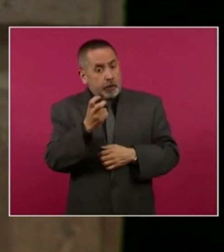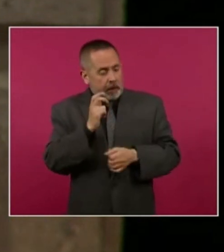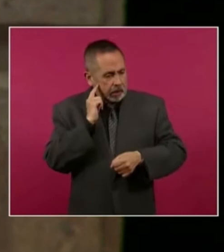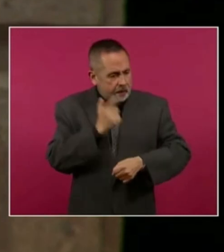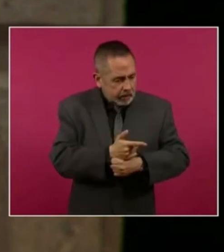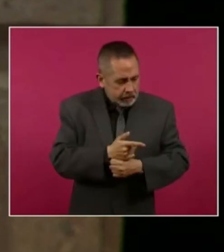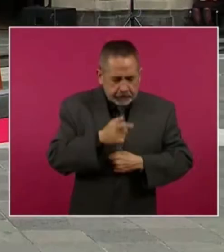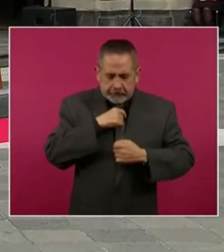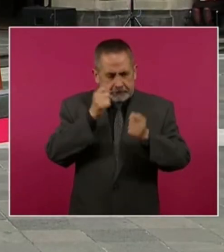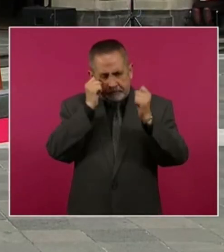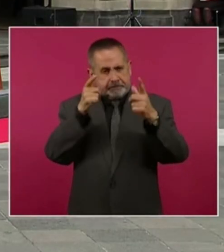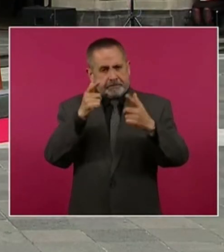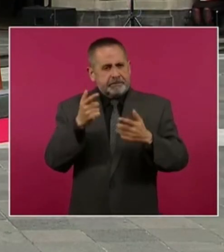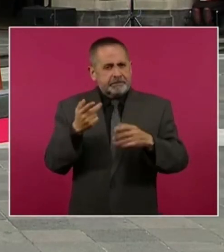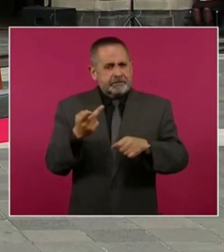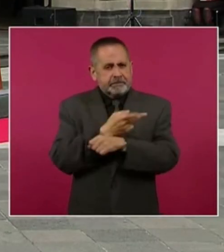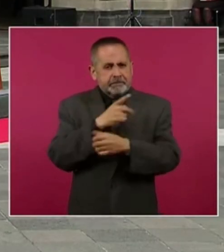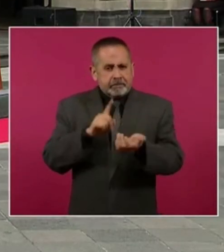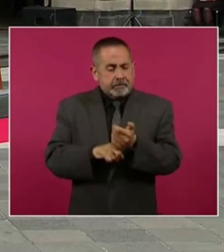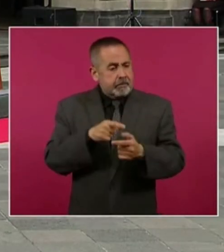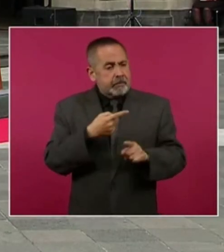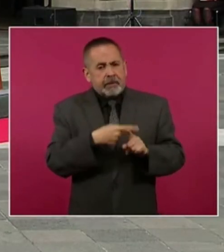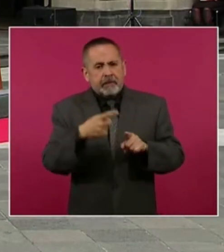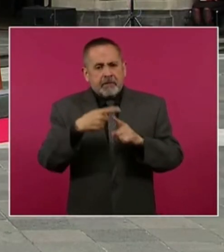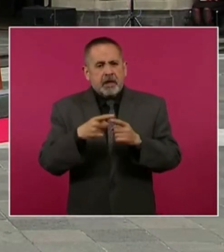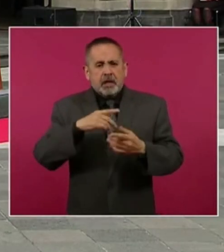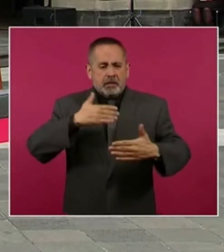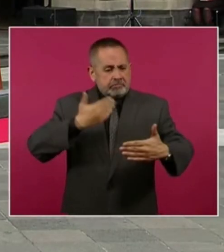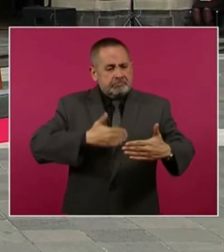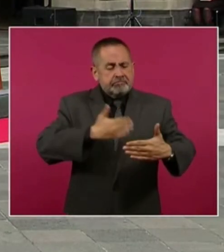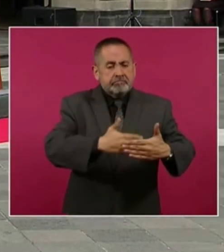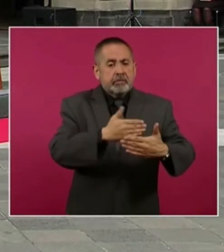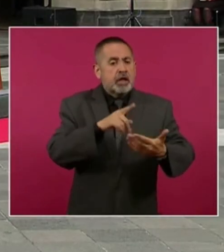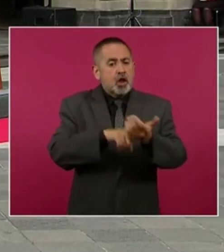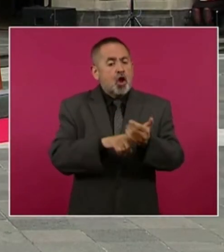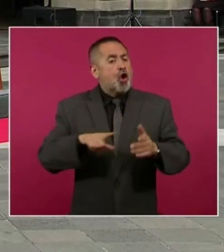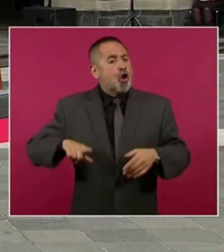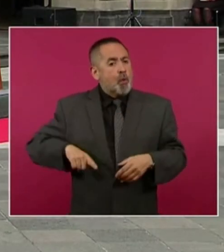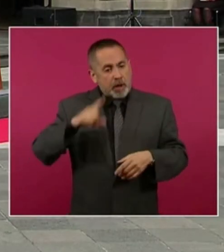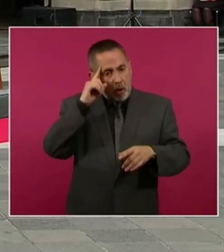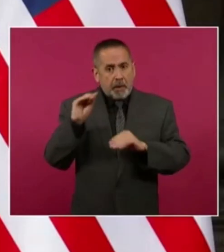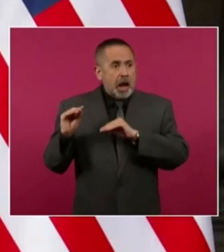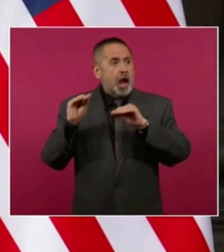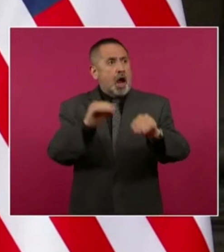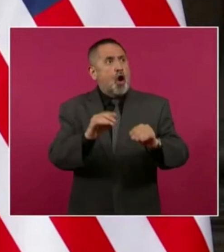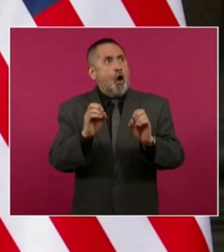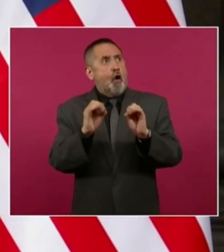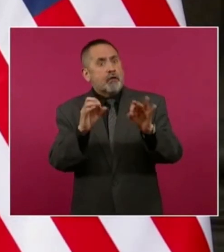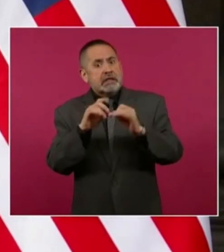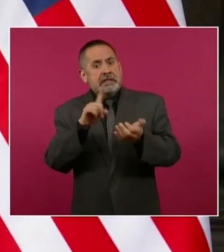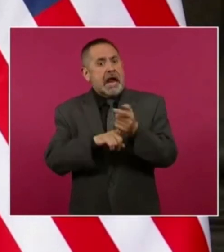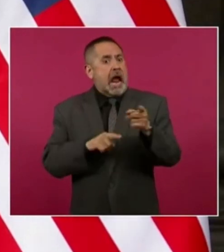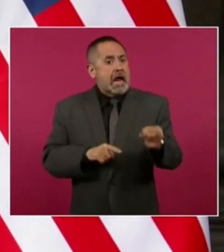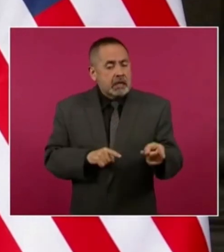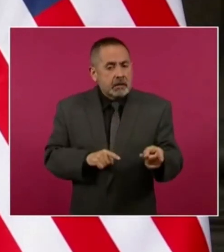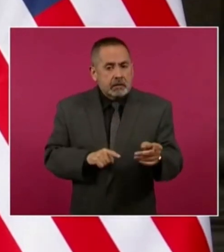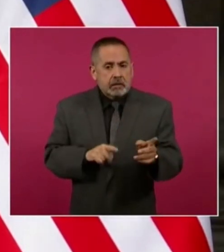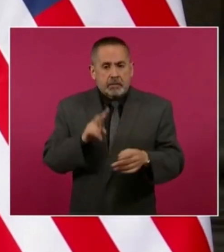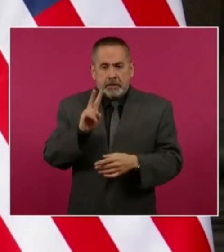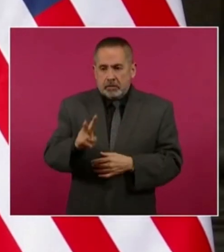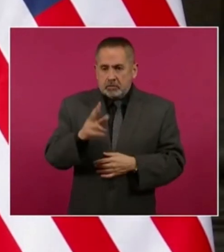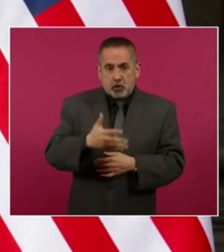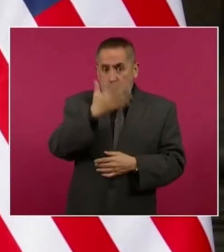it the opposite end of the political spectrum and not the delusional void of space-time facts and reason that it is, well then you've heard mega